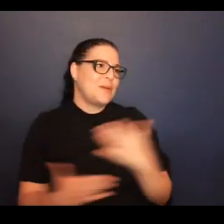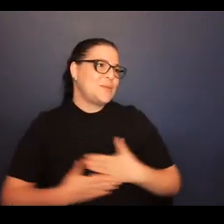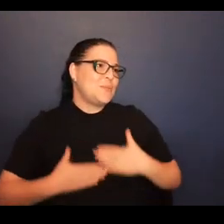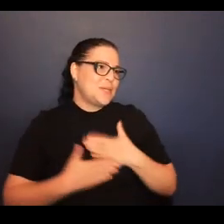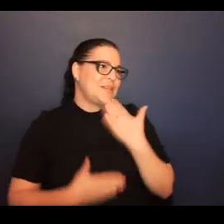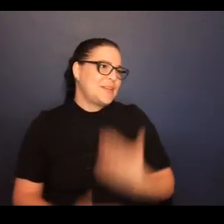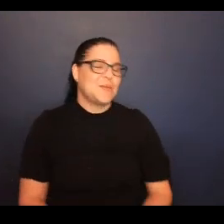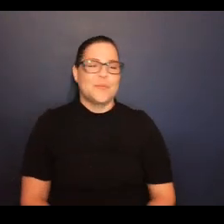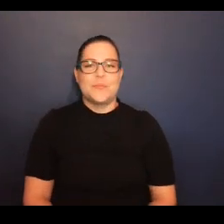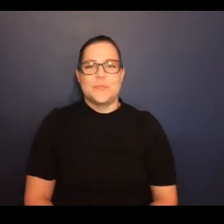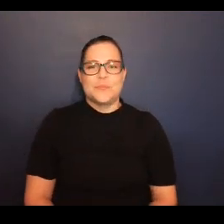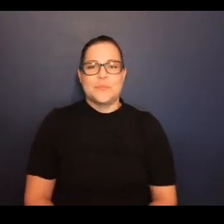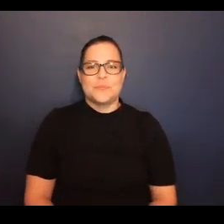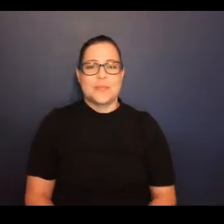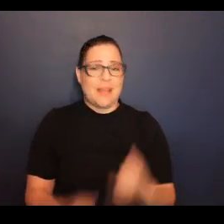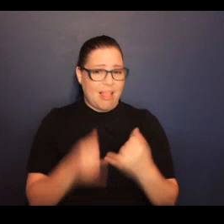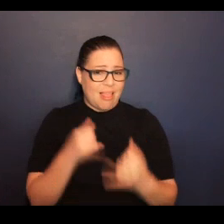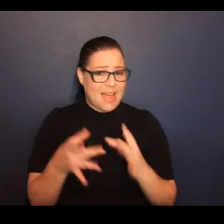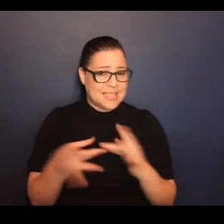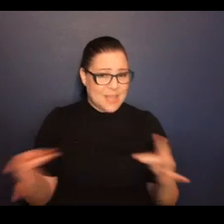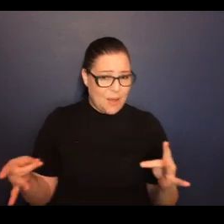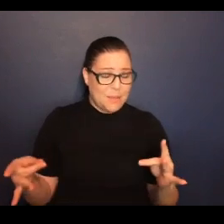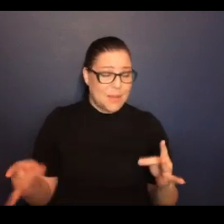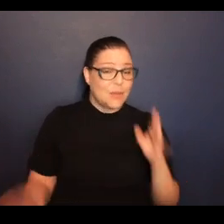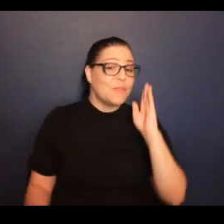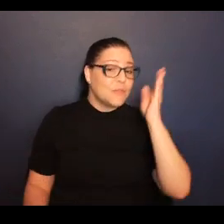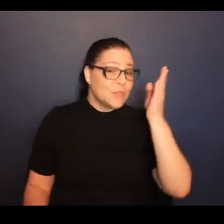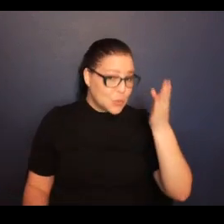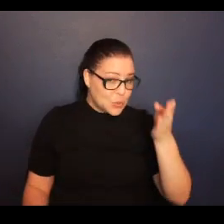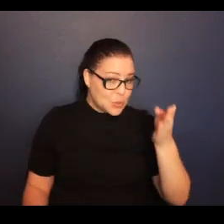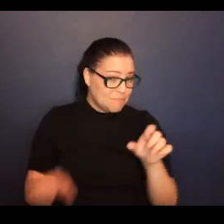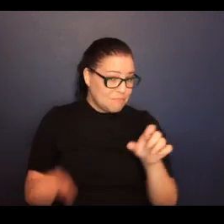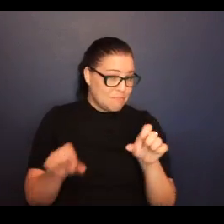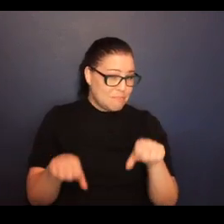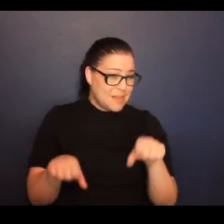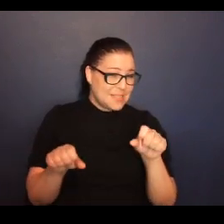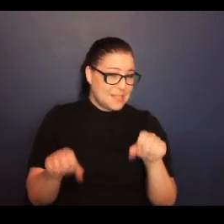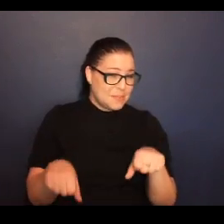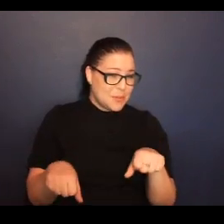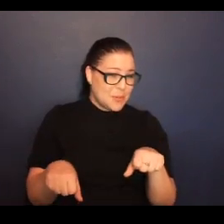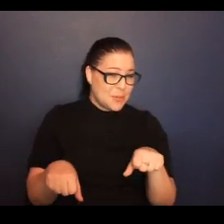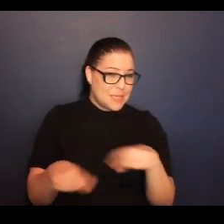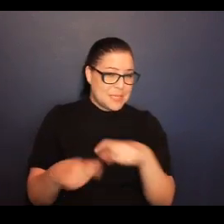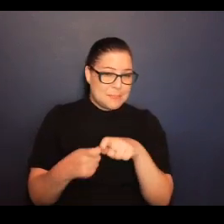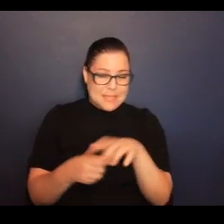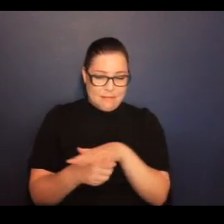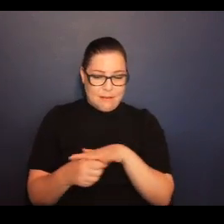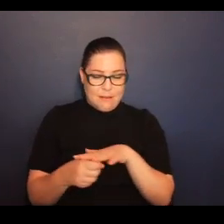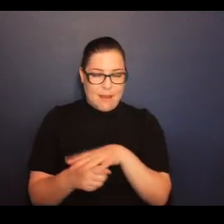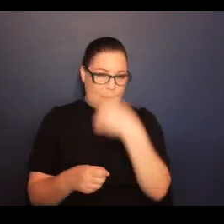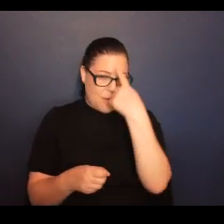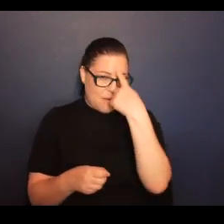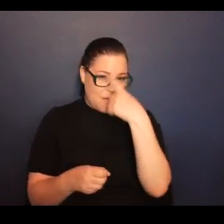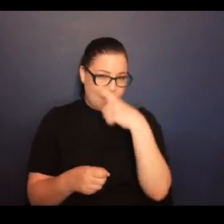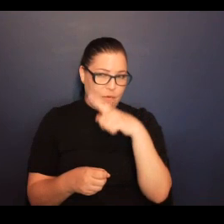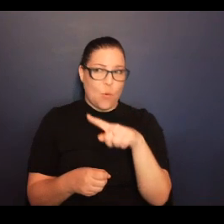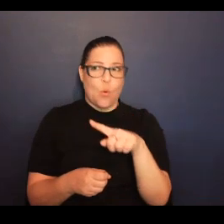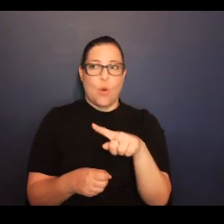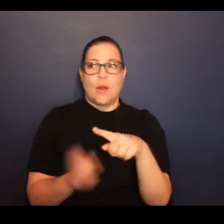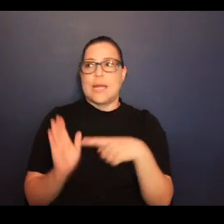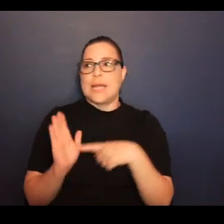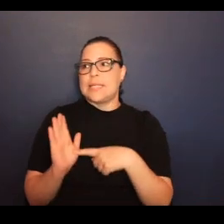you. Sorry. Last thing. In the future, can we have like a designated area for more, like, for